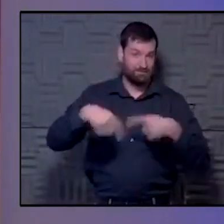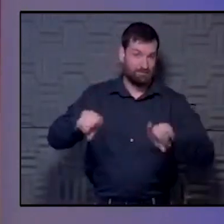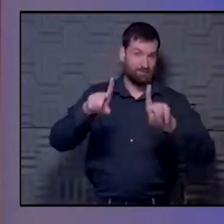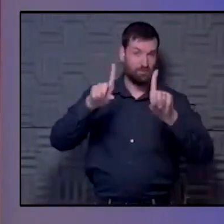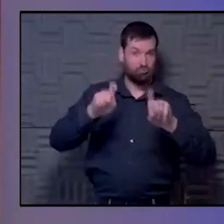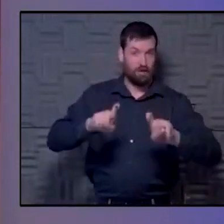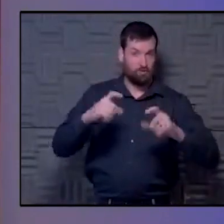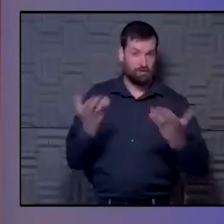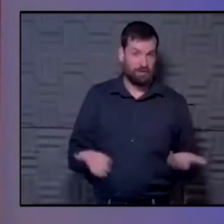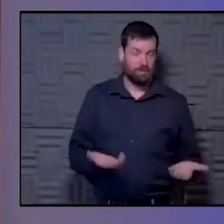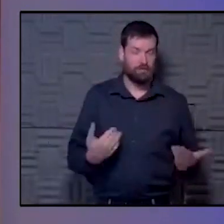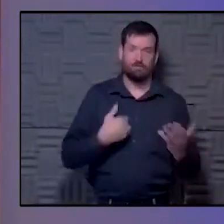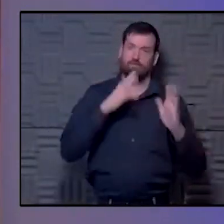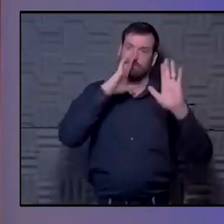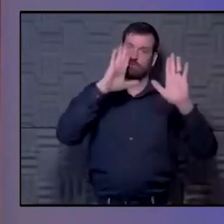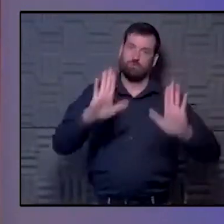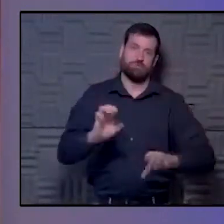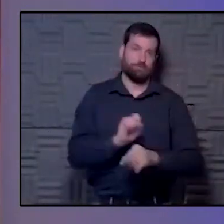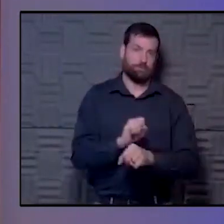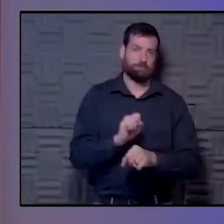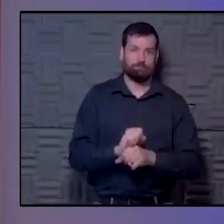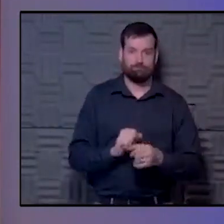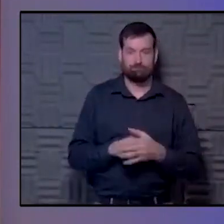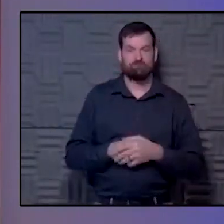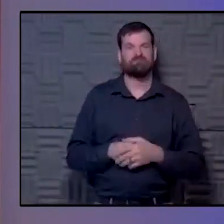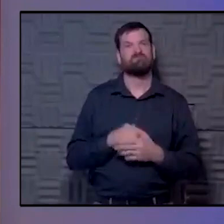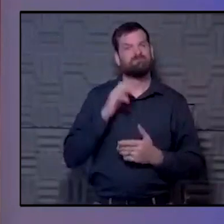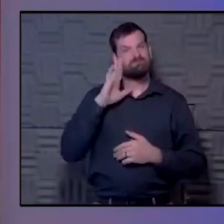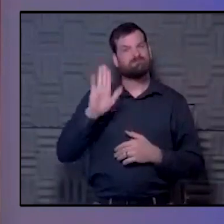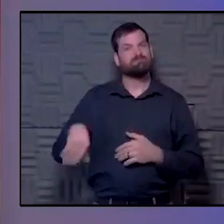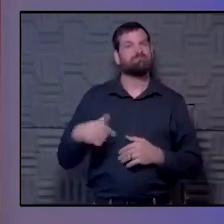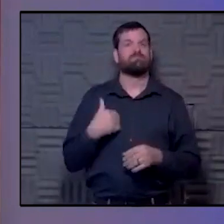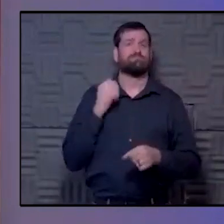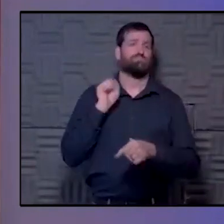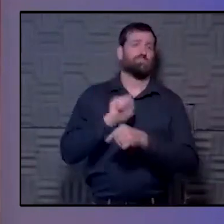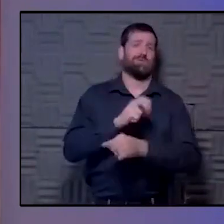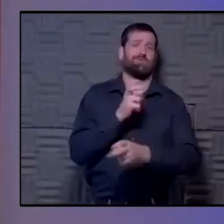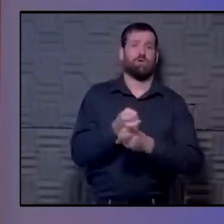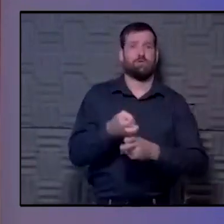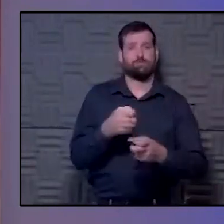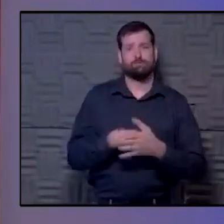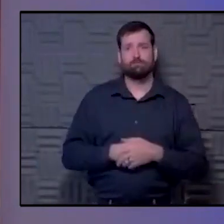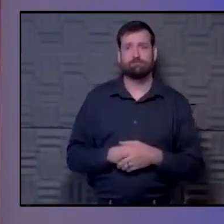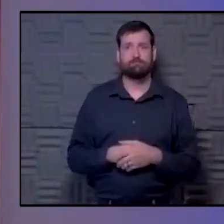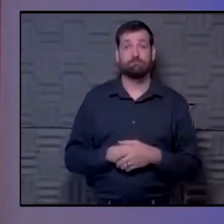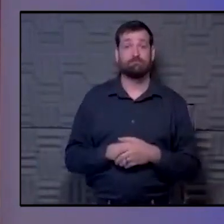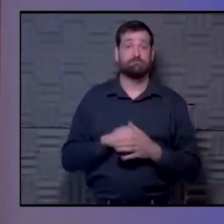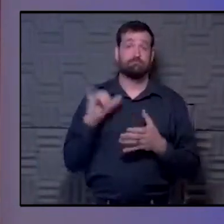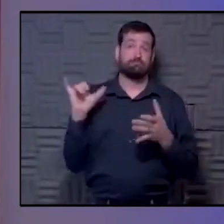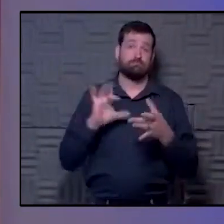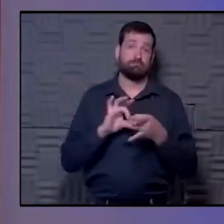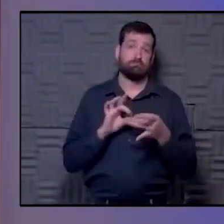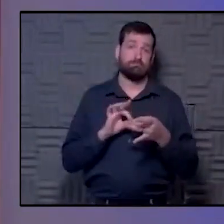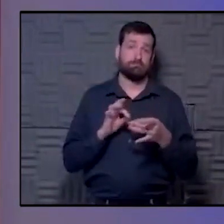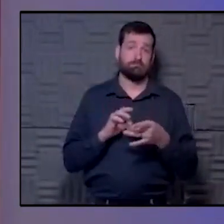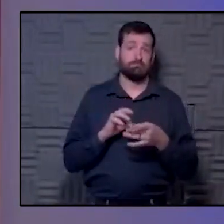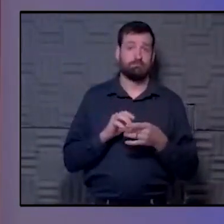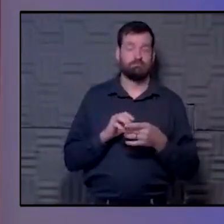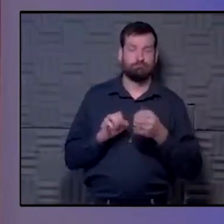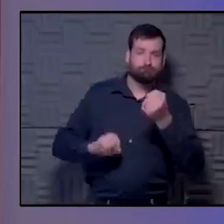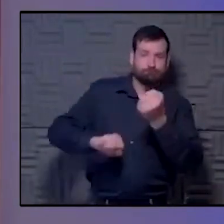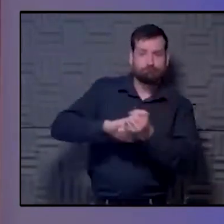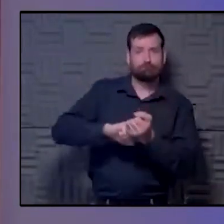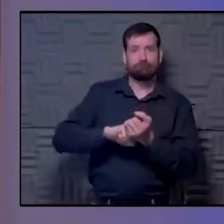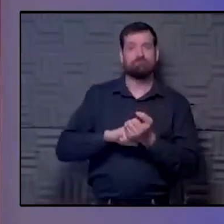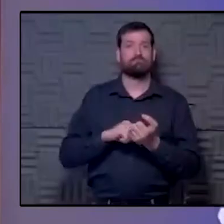done a fantastic job. It's been we're all just working hard, and like I said, we're getting behind this. And